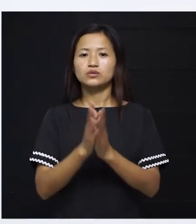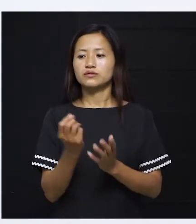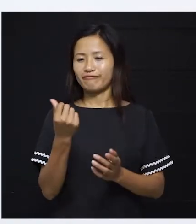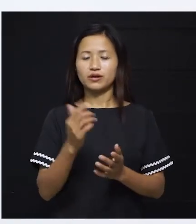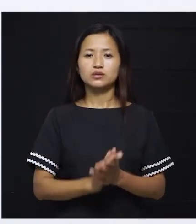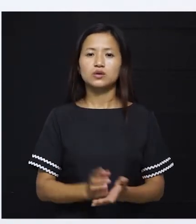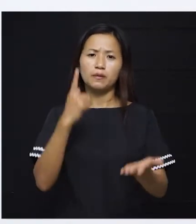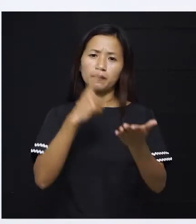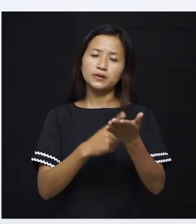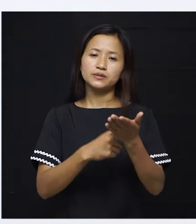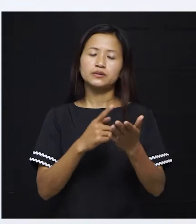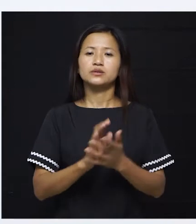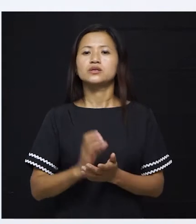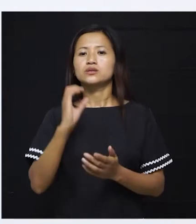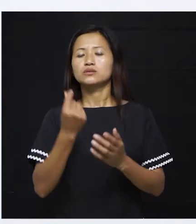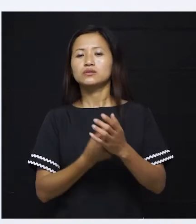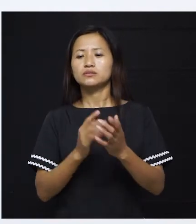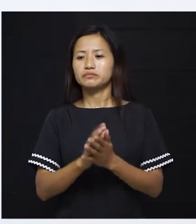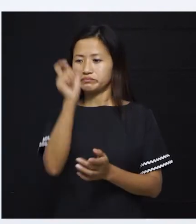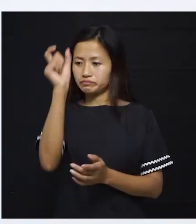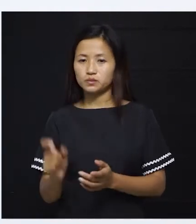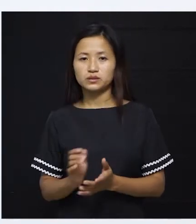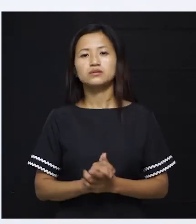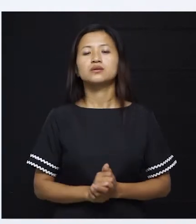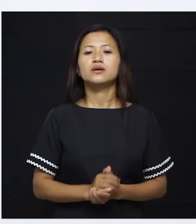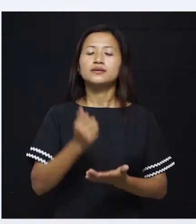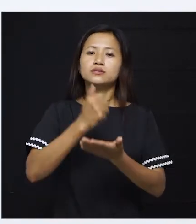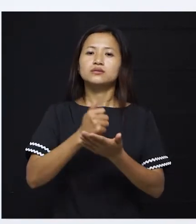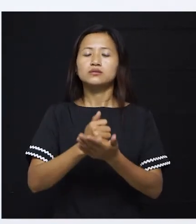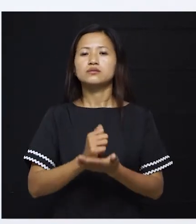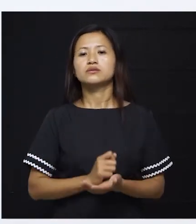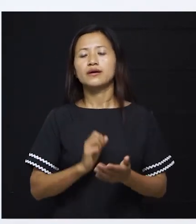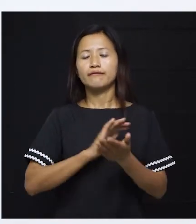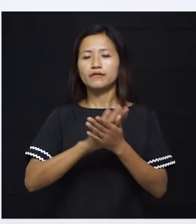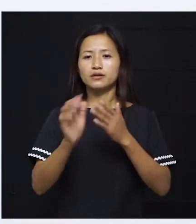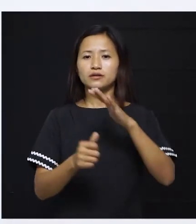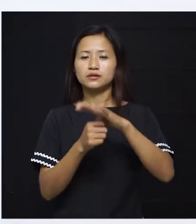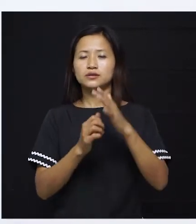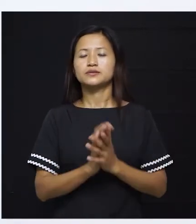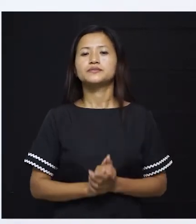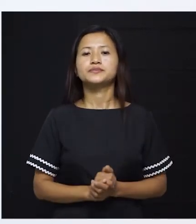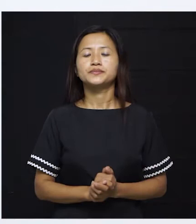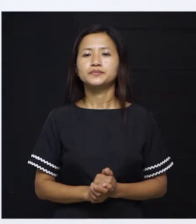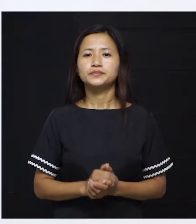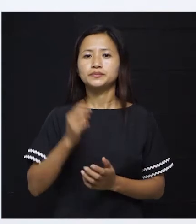give punishment to the culprit. So these kind of decisions were done by the village headman.